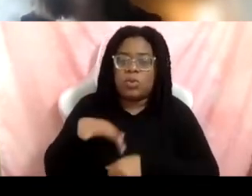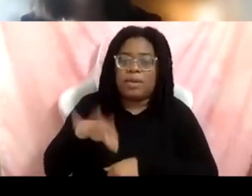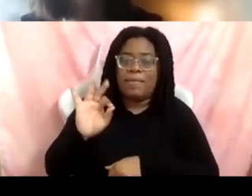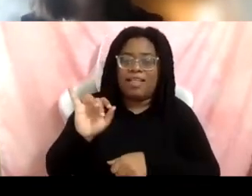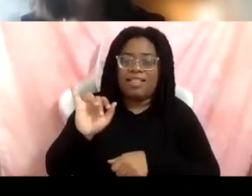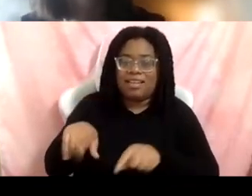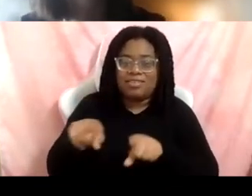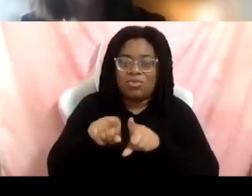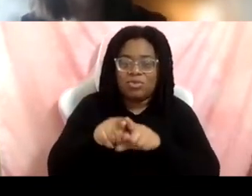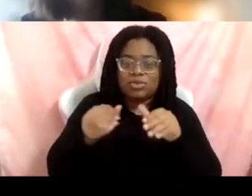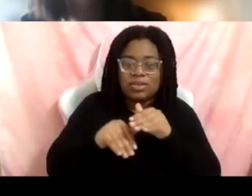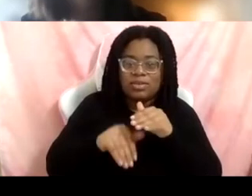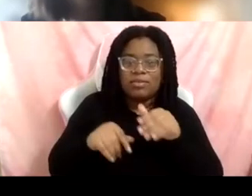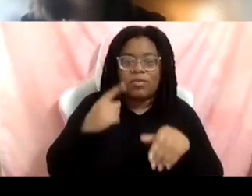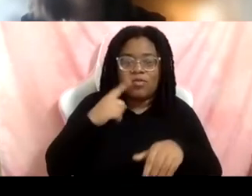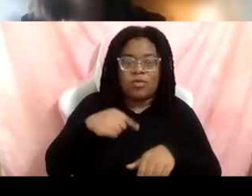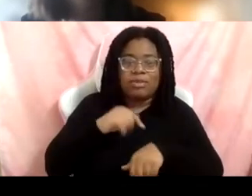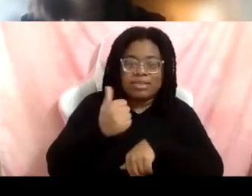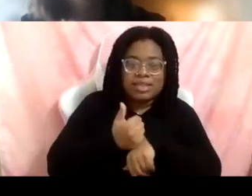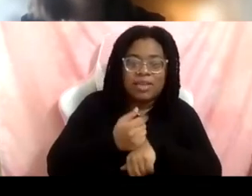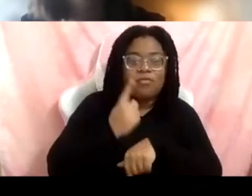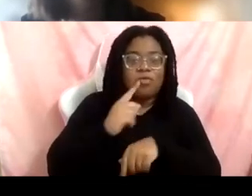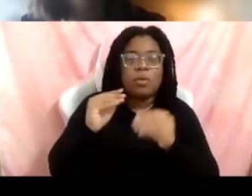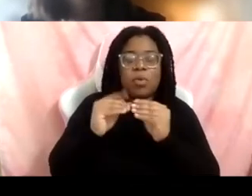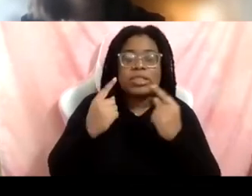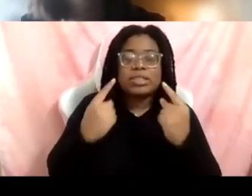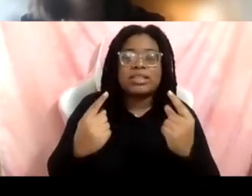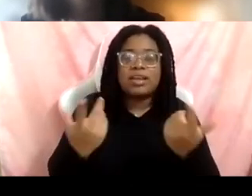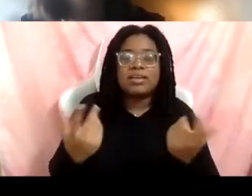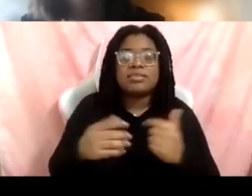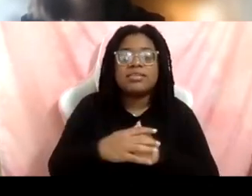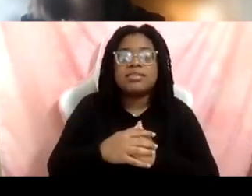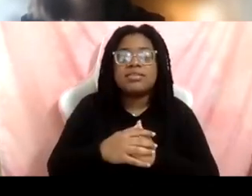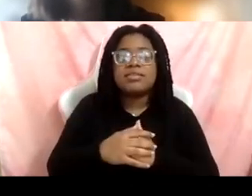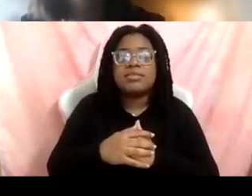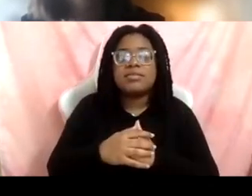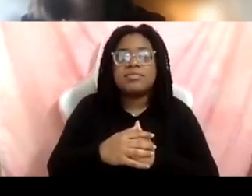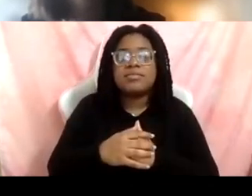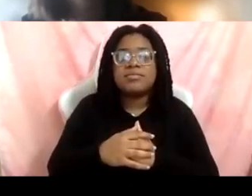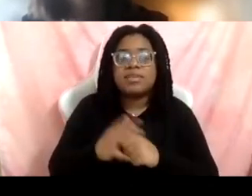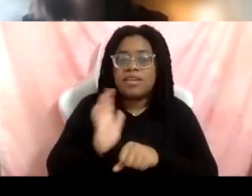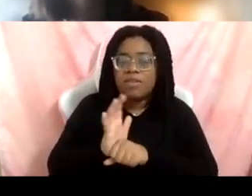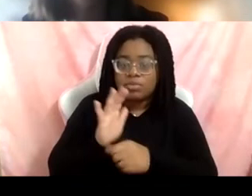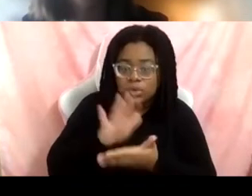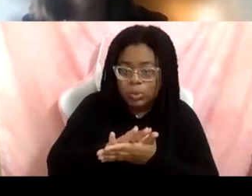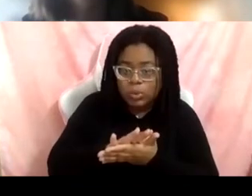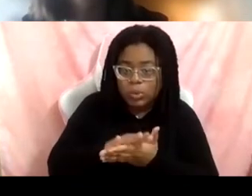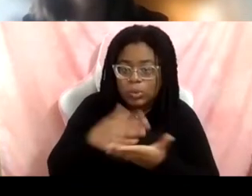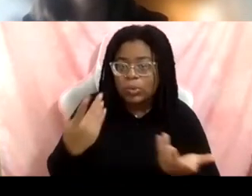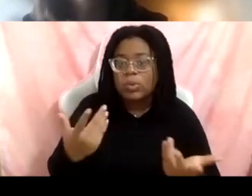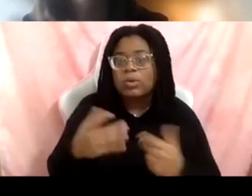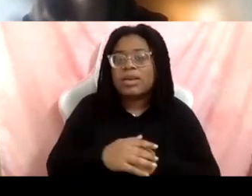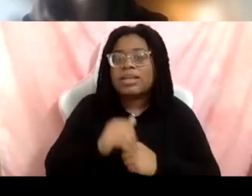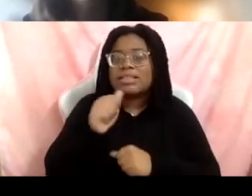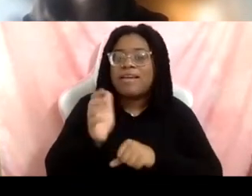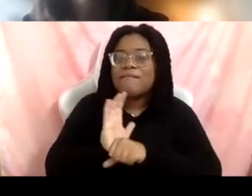or help set myself up for the most success? Because like it's film school, it's not